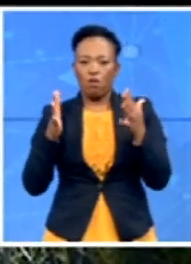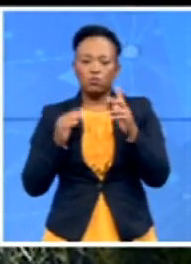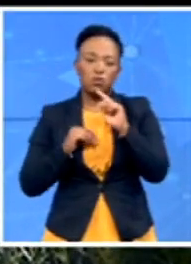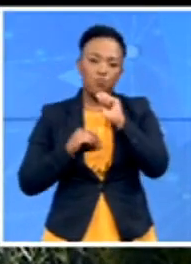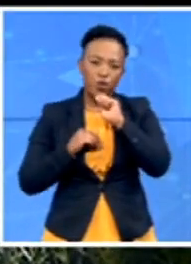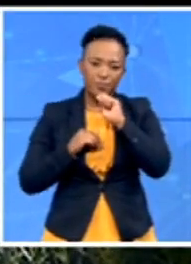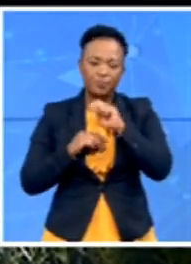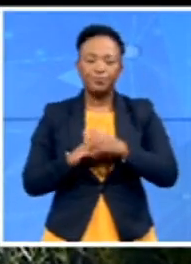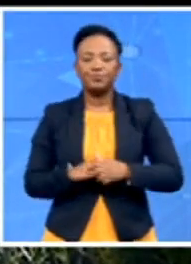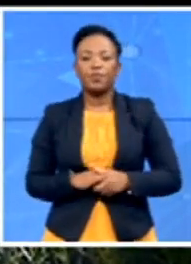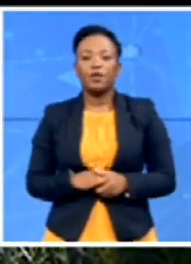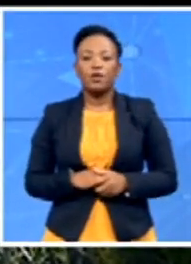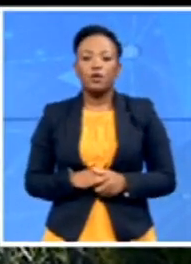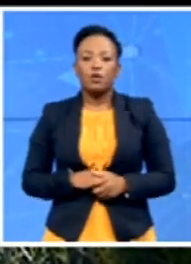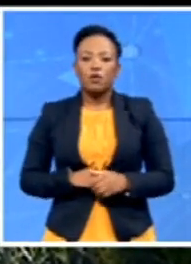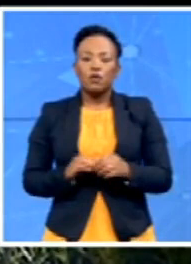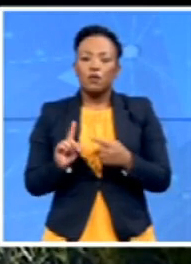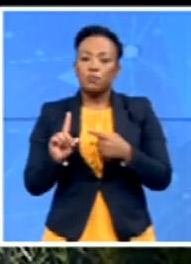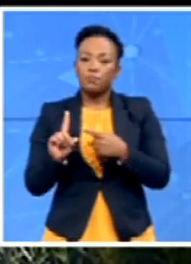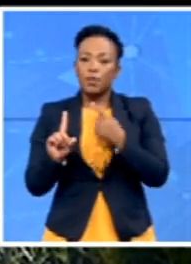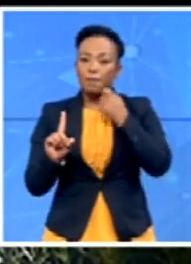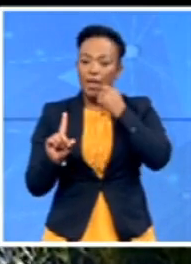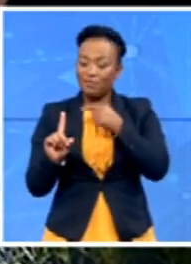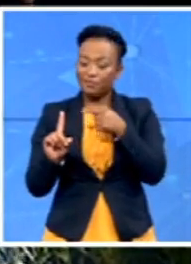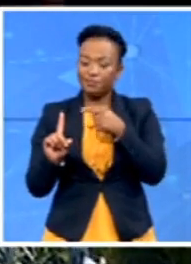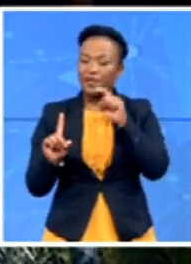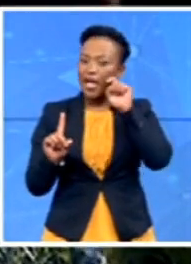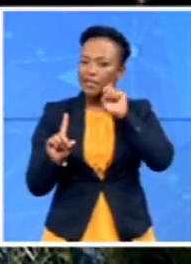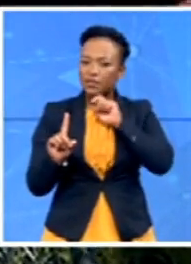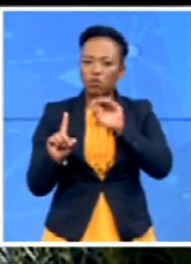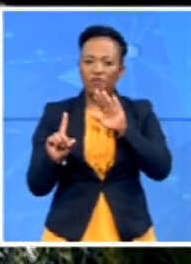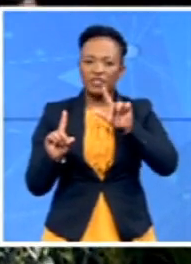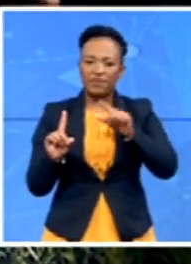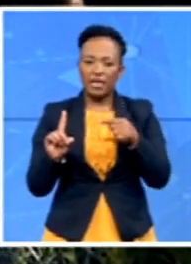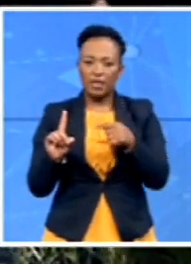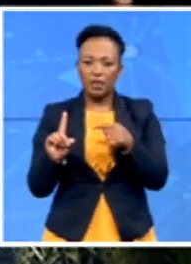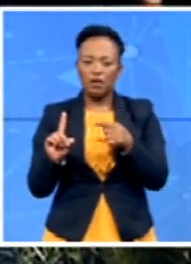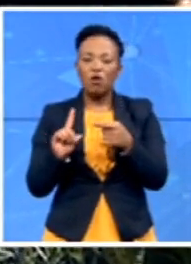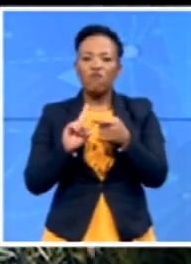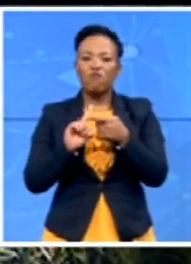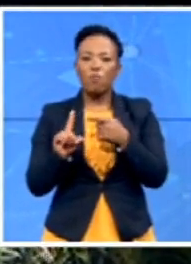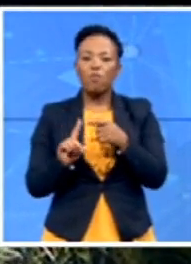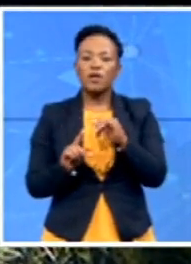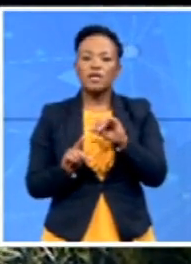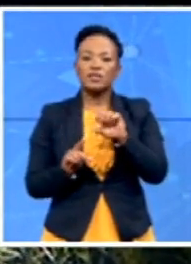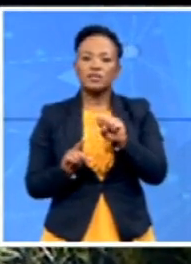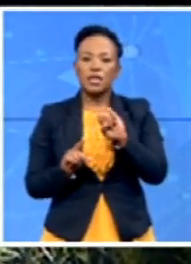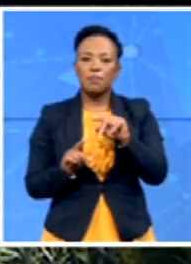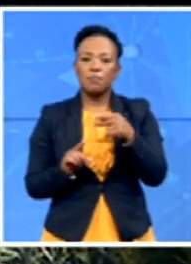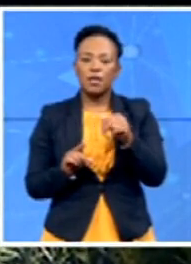57-year-old man from Malukazi, just outside Ispingo, south of Durban, is expected to make his